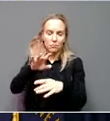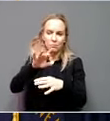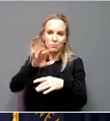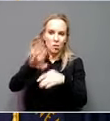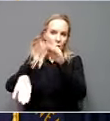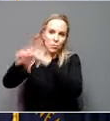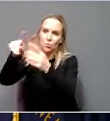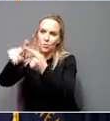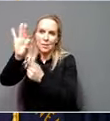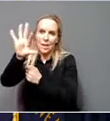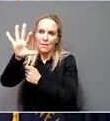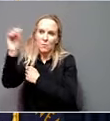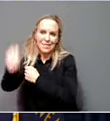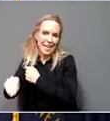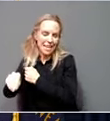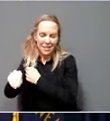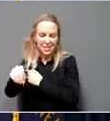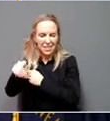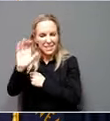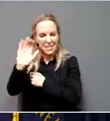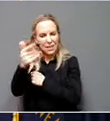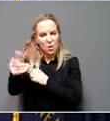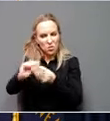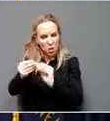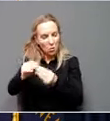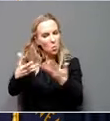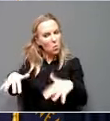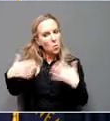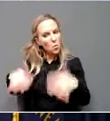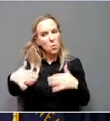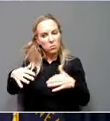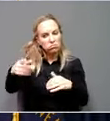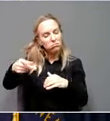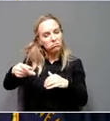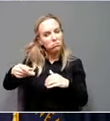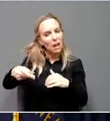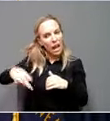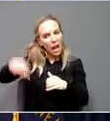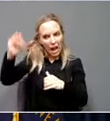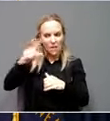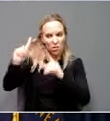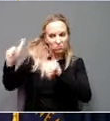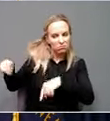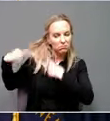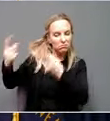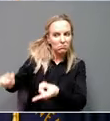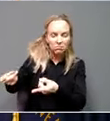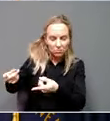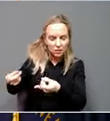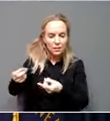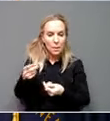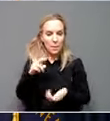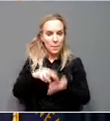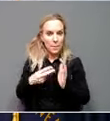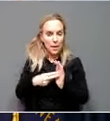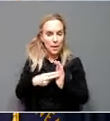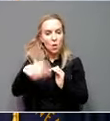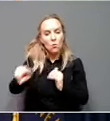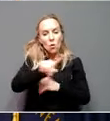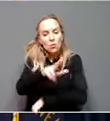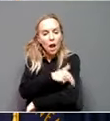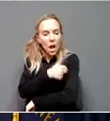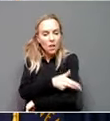just seems like those numbers have been that high for a long time. So does that mean that those hospitals really haven't seen